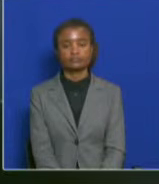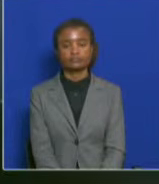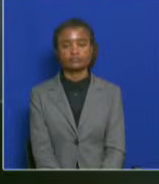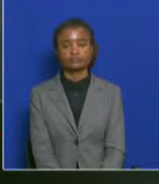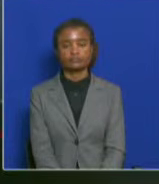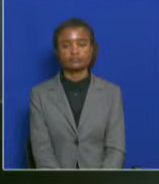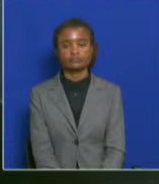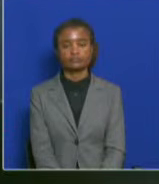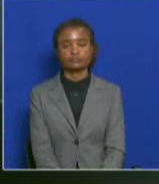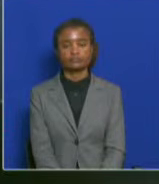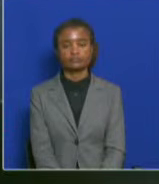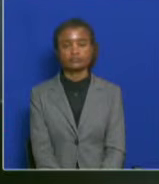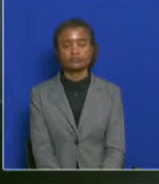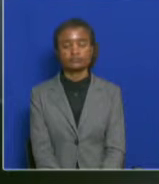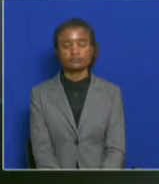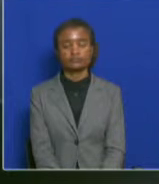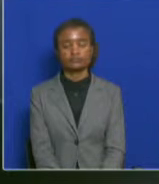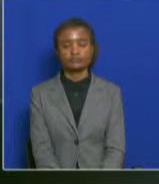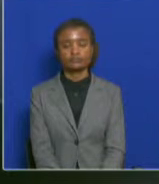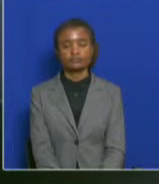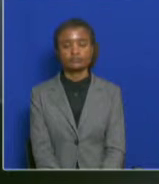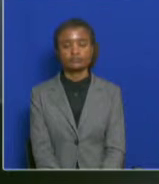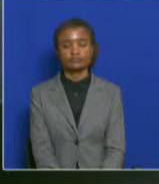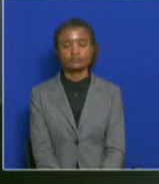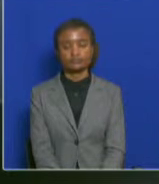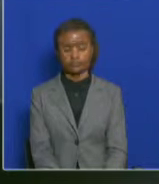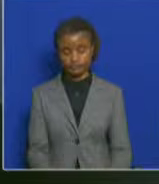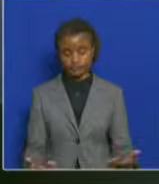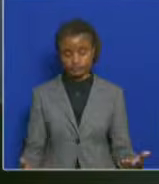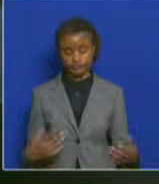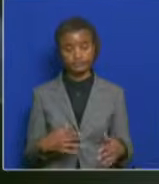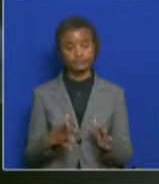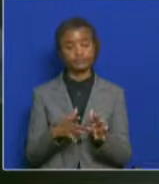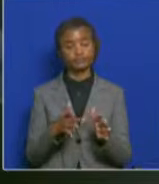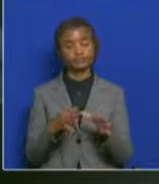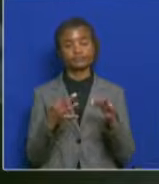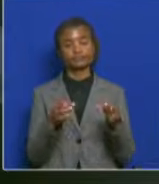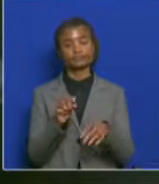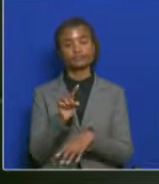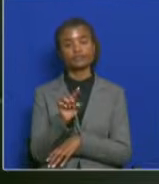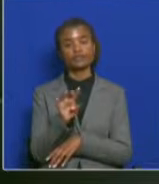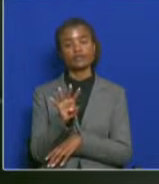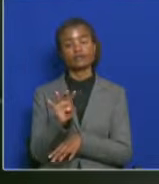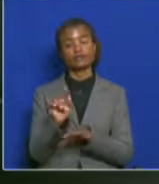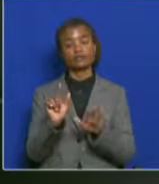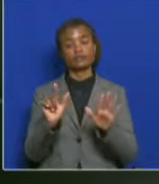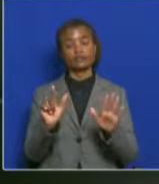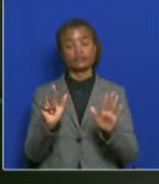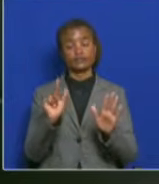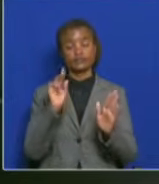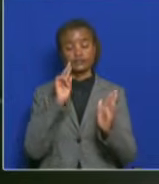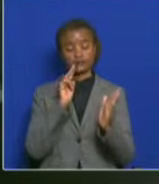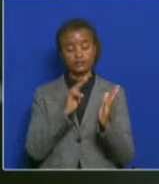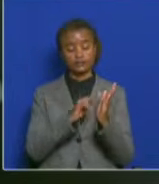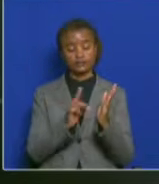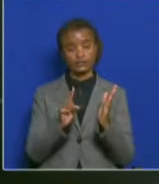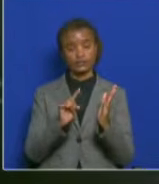So you'll see on page 147 that it is gloves,